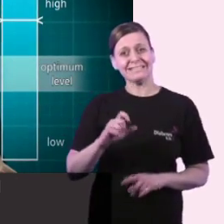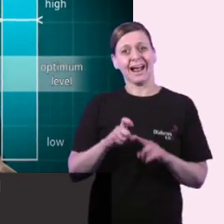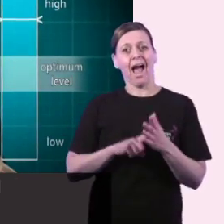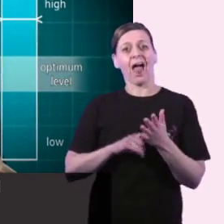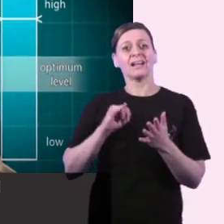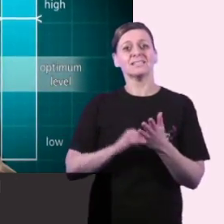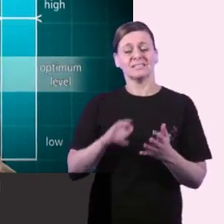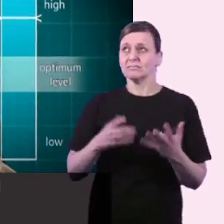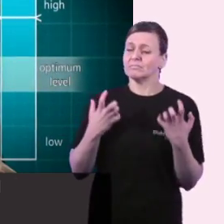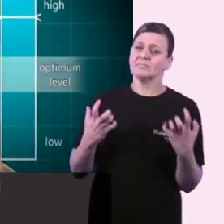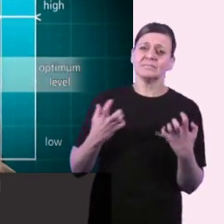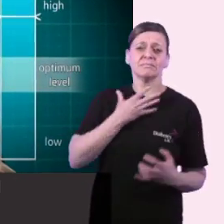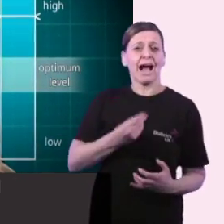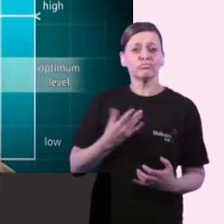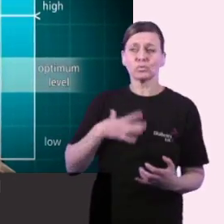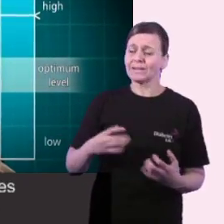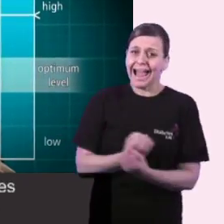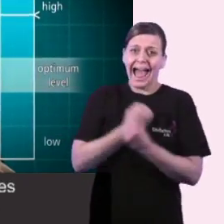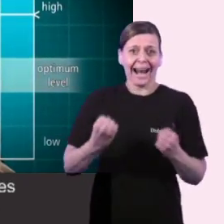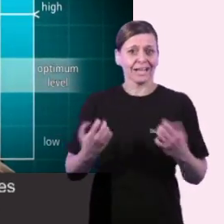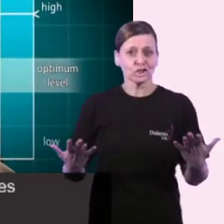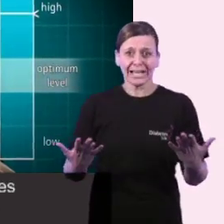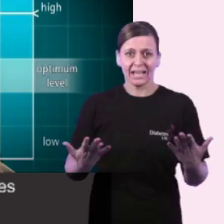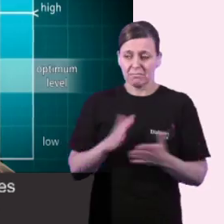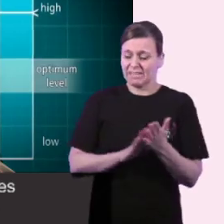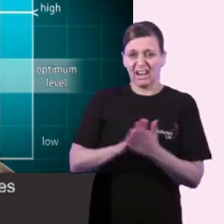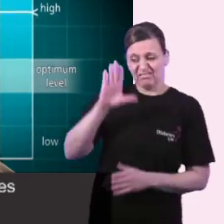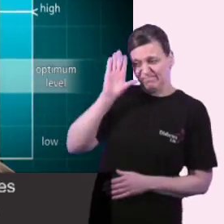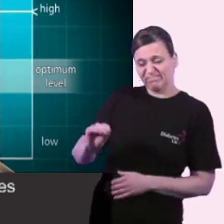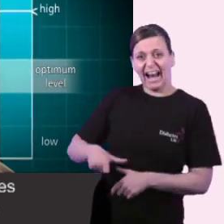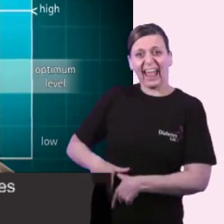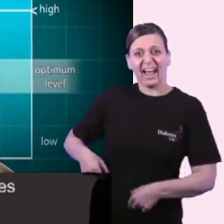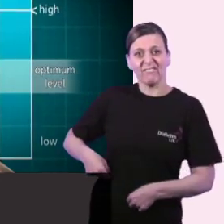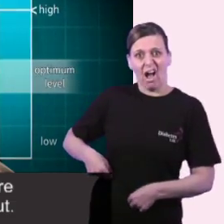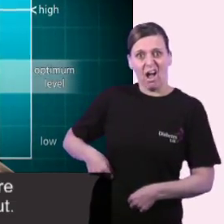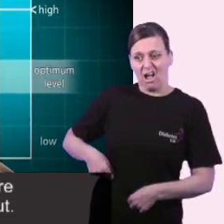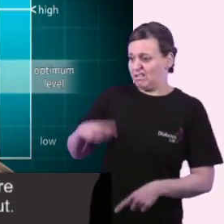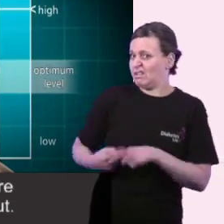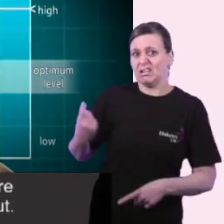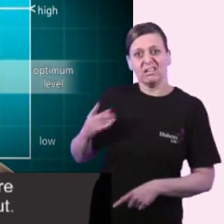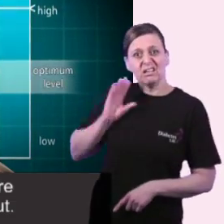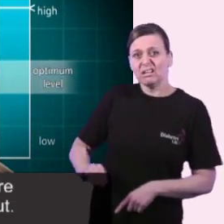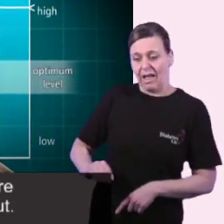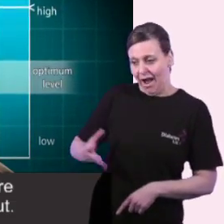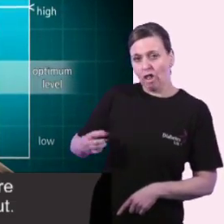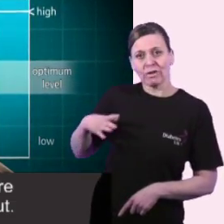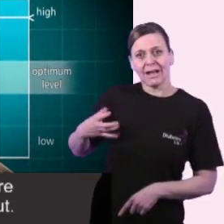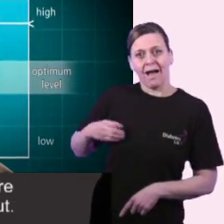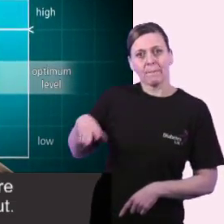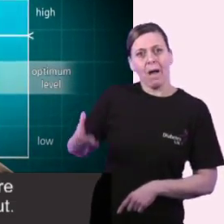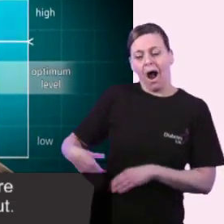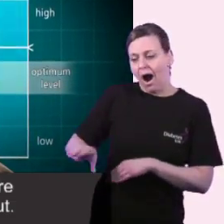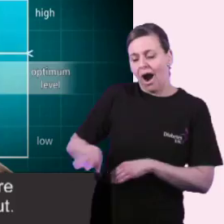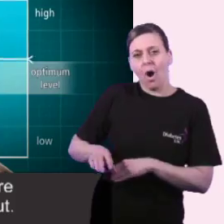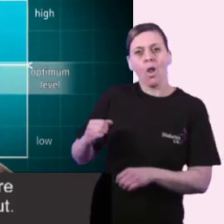glucose levels goes up and up and the pancreas produces more and more insulin until it can't cope anymore and eventually it